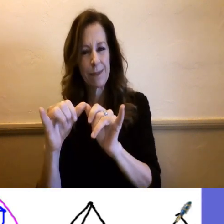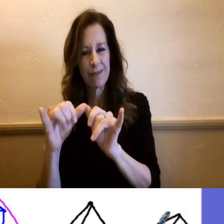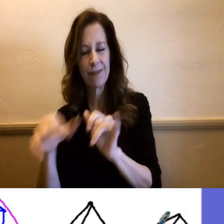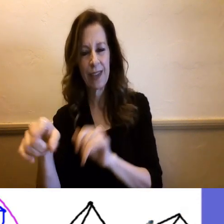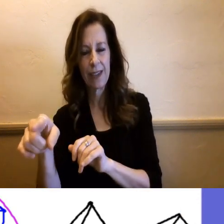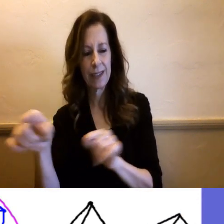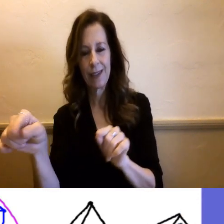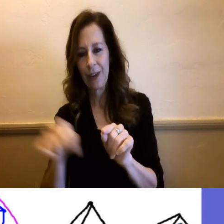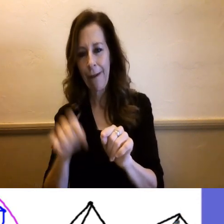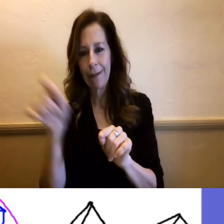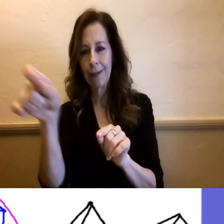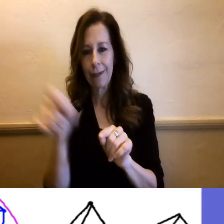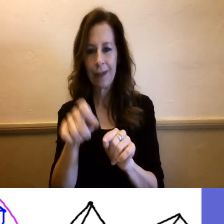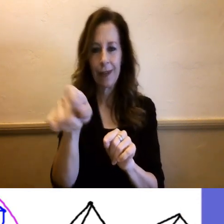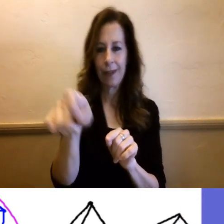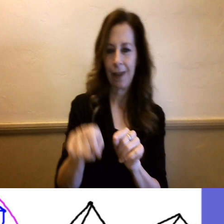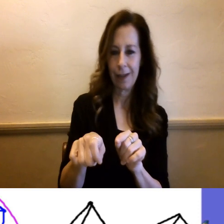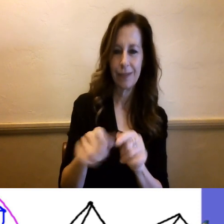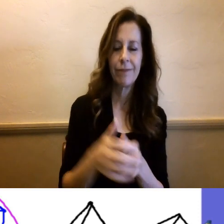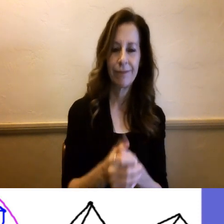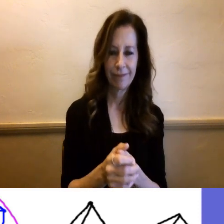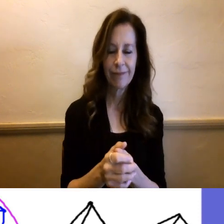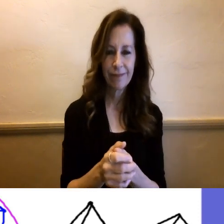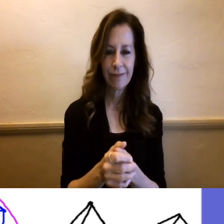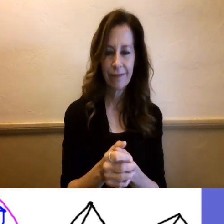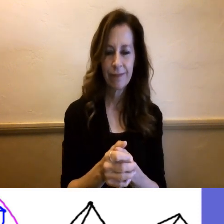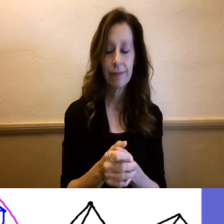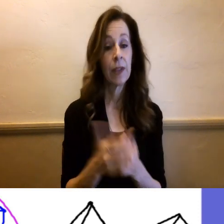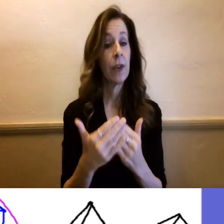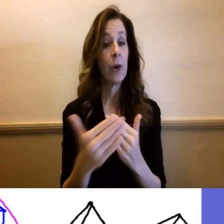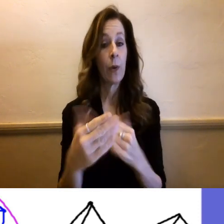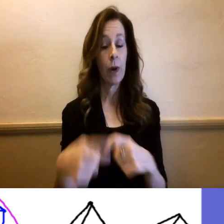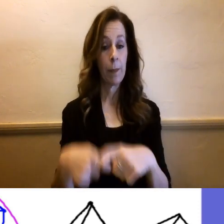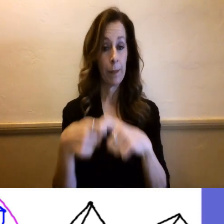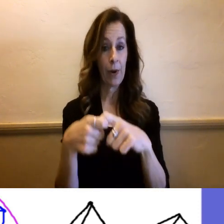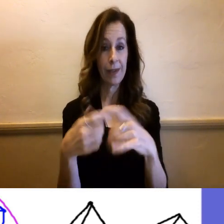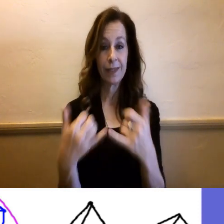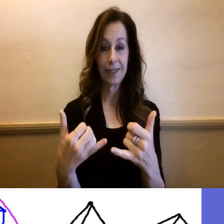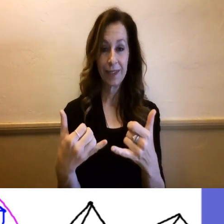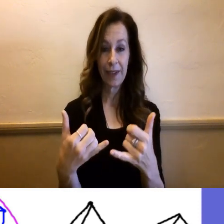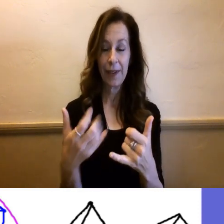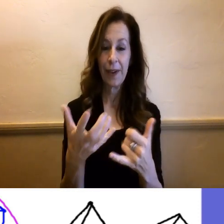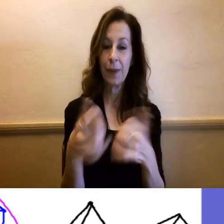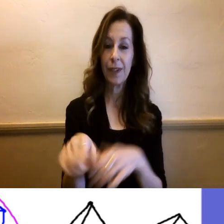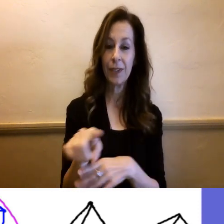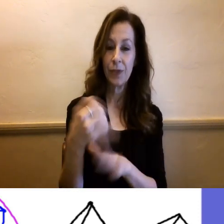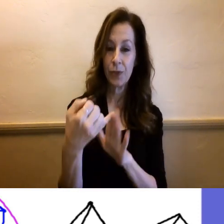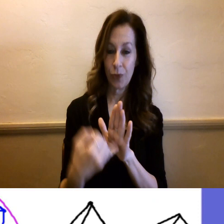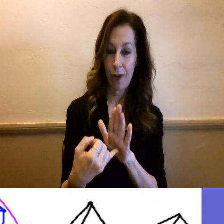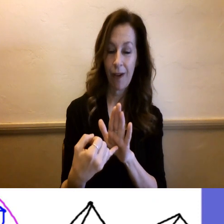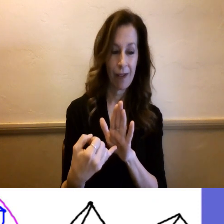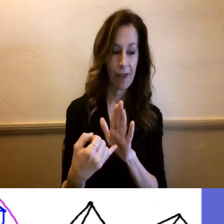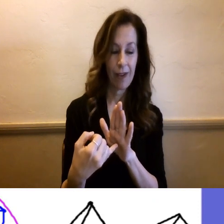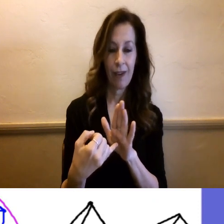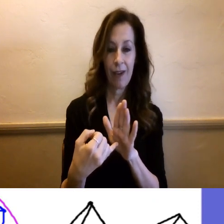size. Connect, connect, connect. So go ahead and pause this right now, and I want you